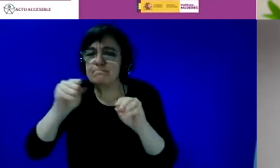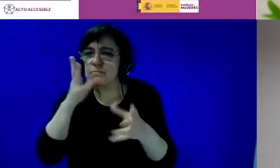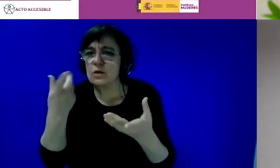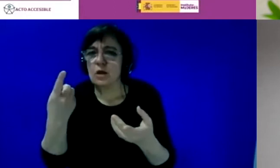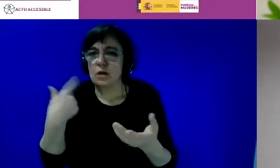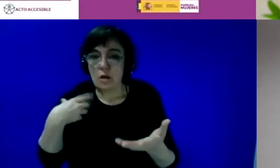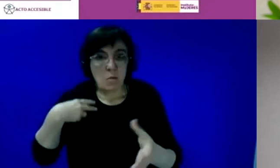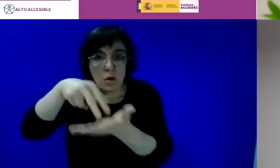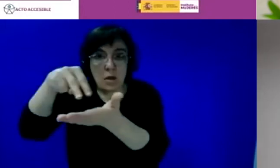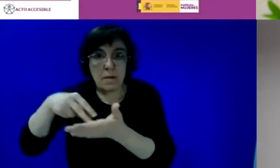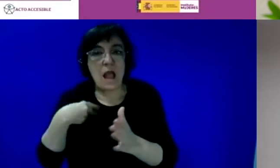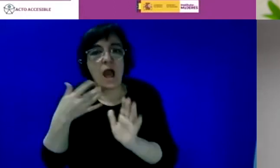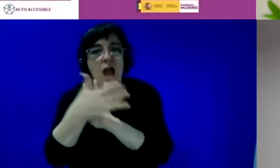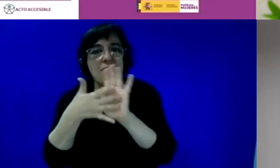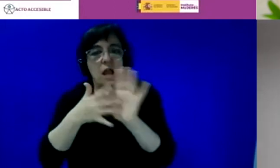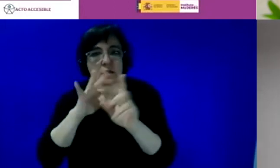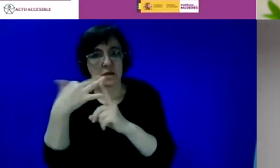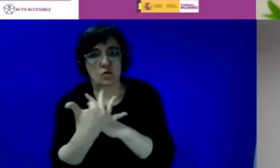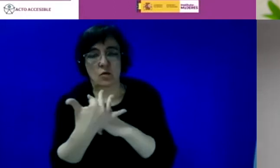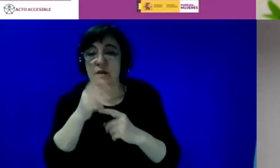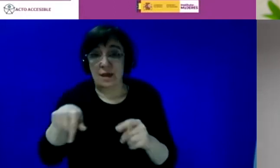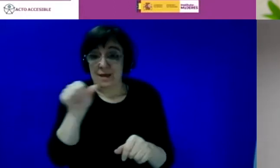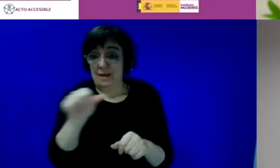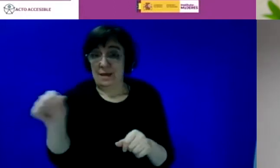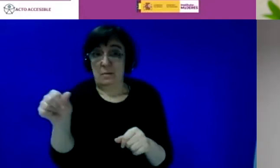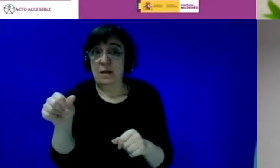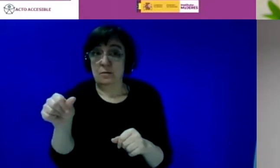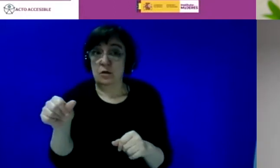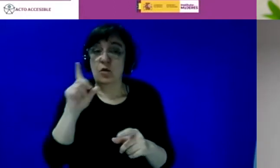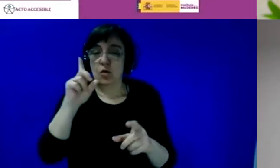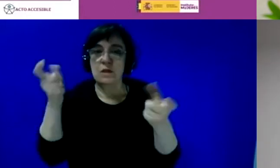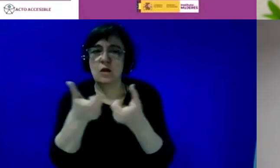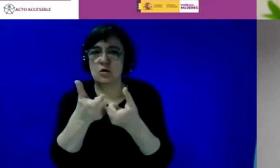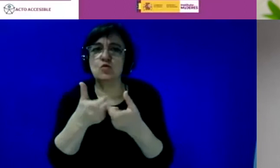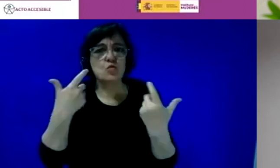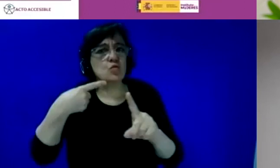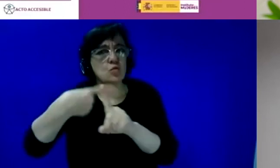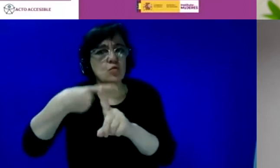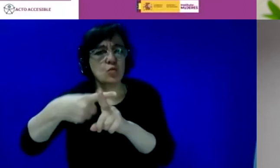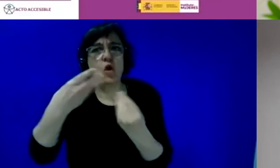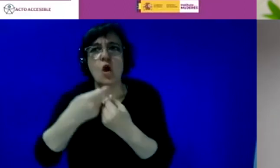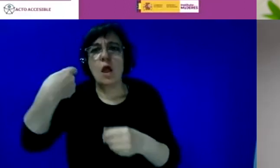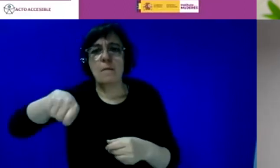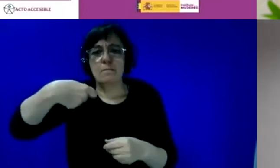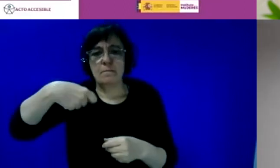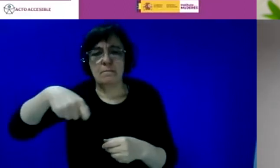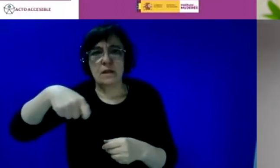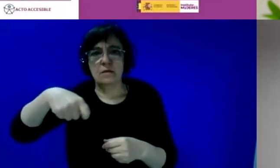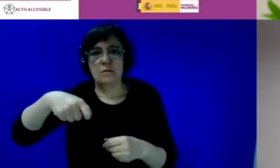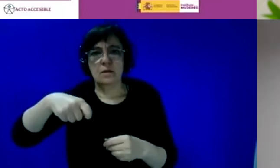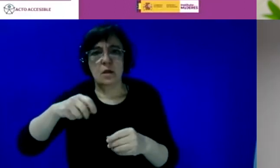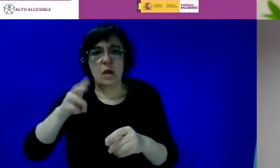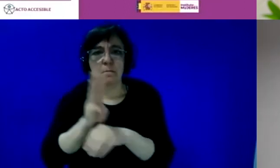also had earlier this week a very good meeting with the President of the European Parliament, Roberta Metsola. President Metsola was already